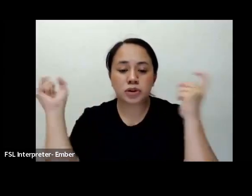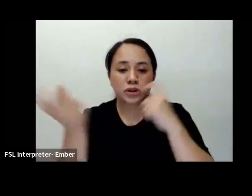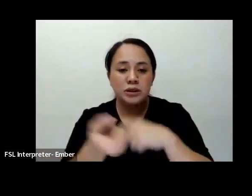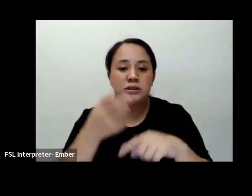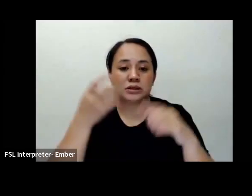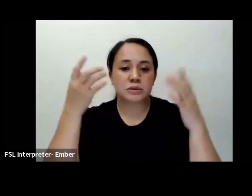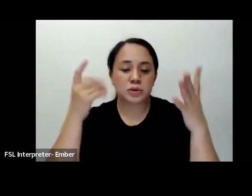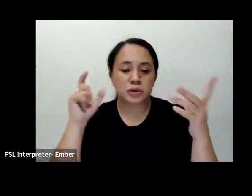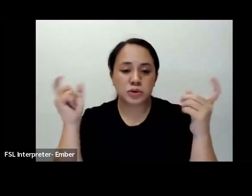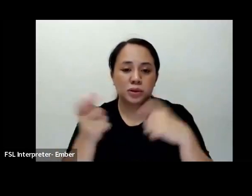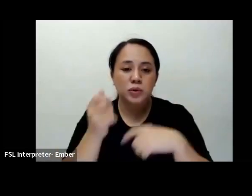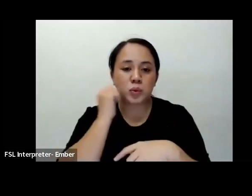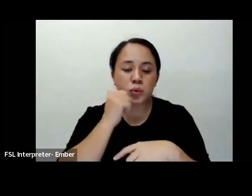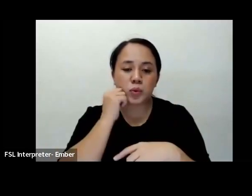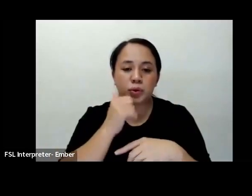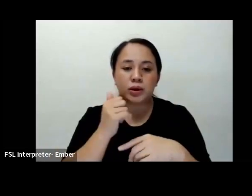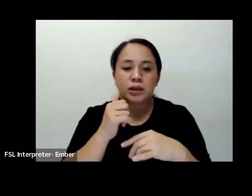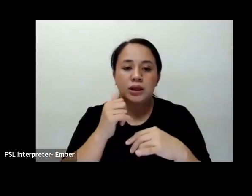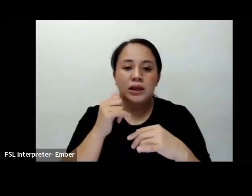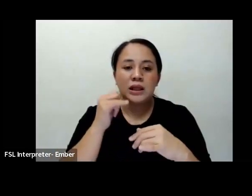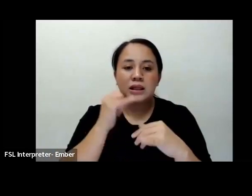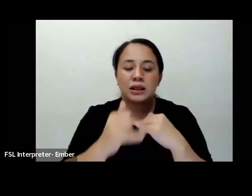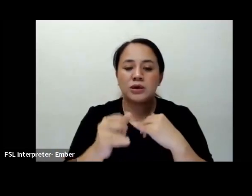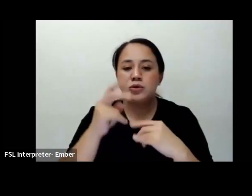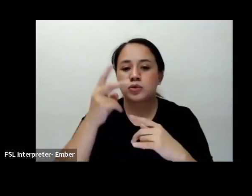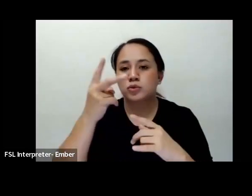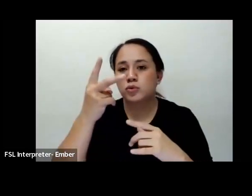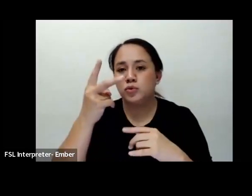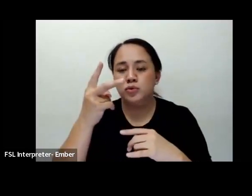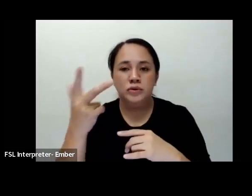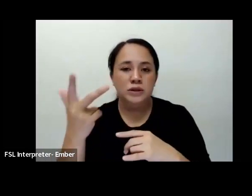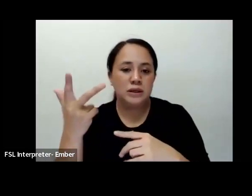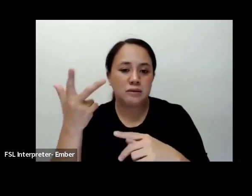change usually are the last 2 or 3 months. For example,